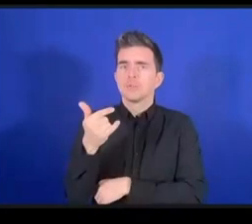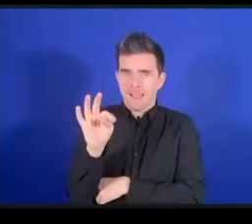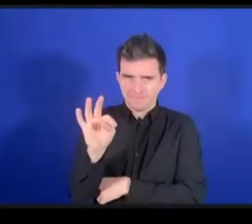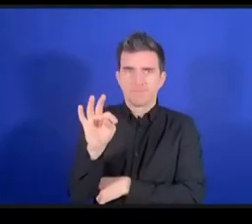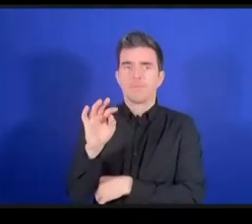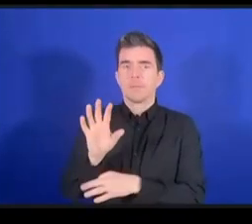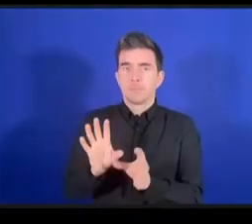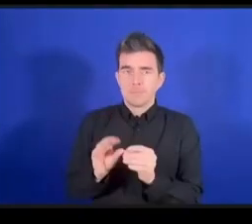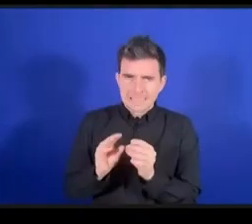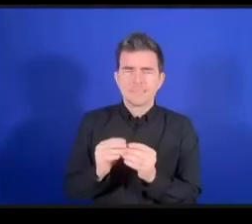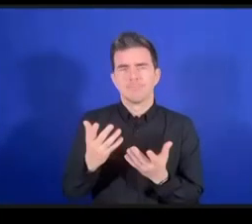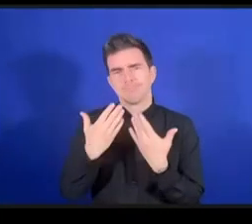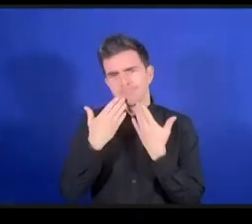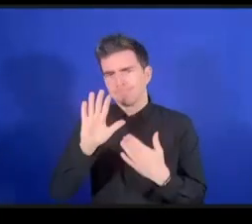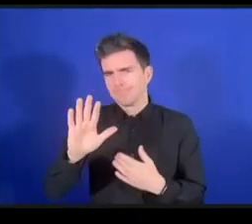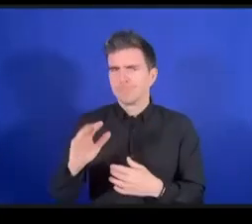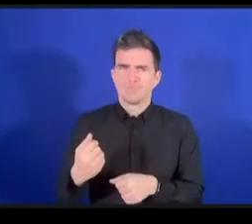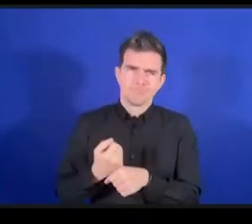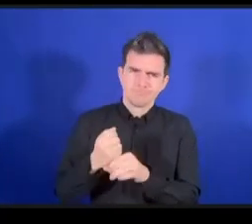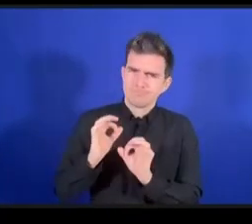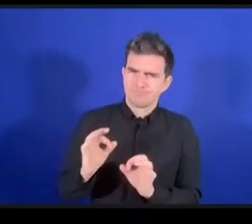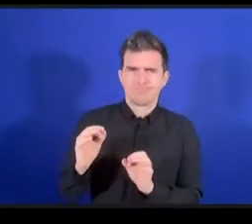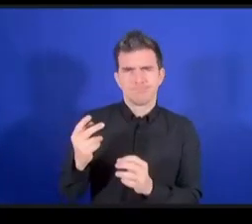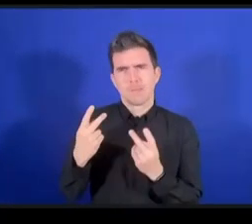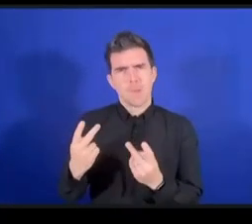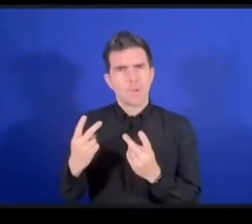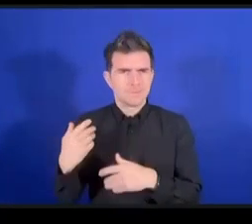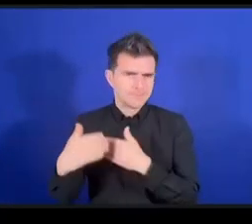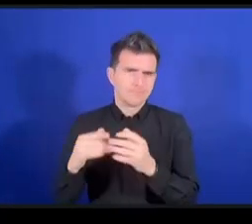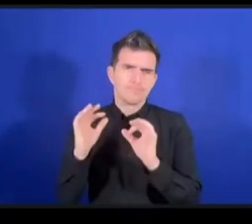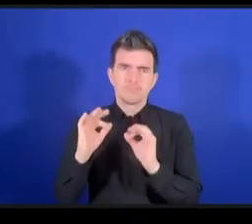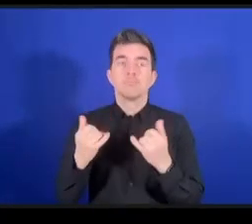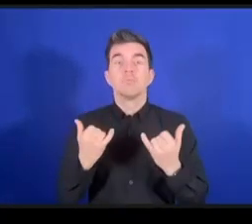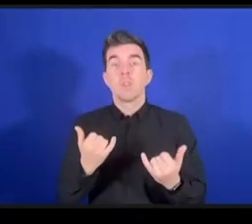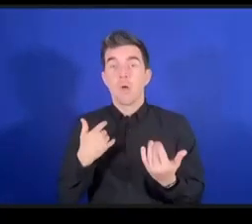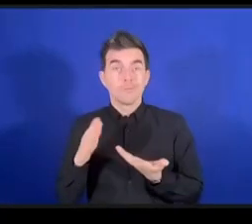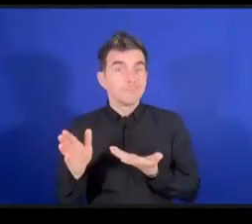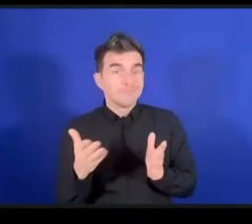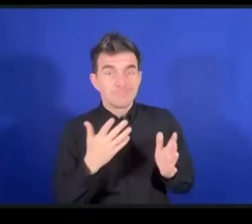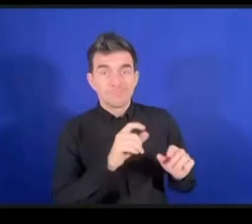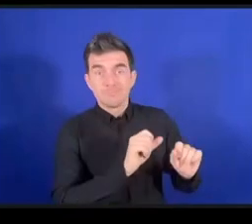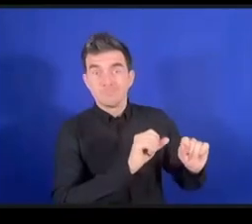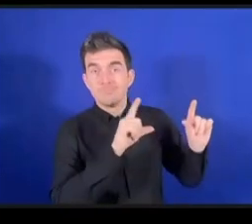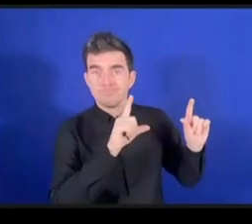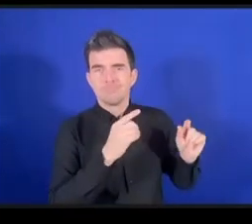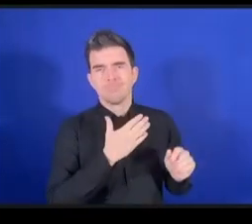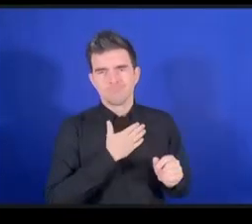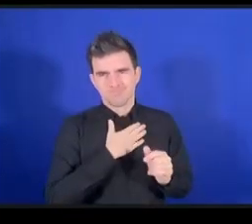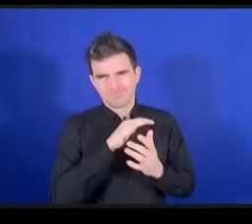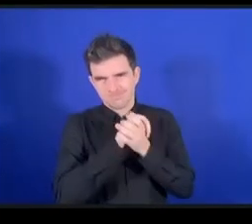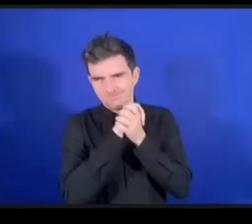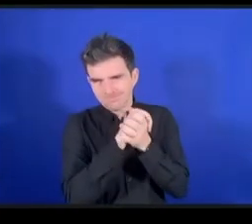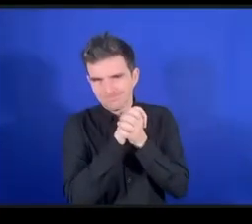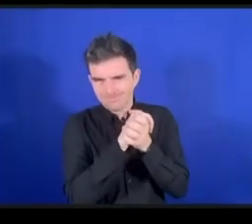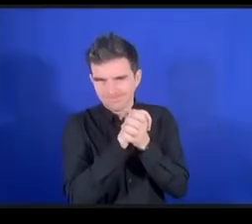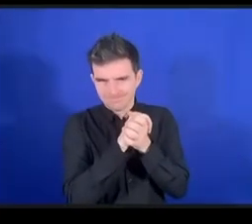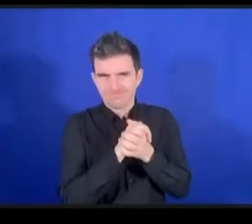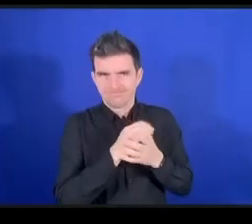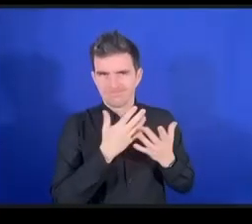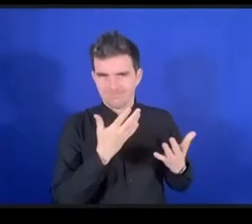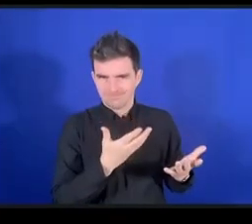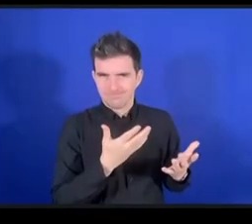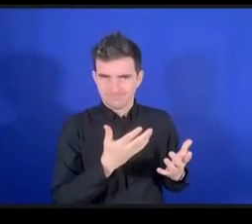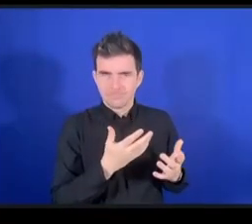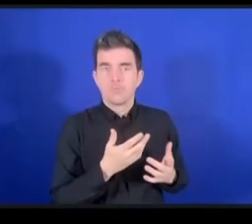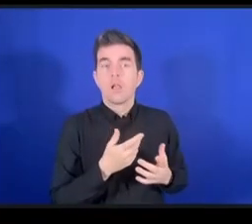friend Alejandro Pisanti, who is currently in Washington, D.C. He represents the Damon Coalition for Core